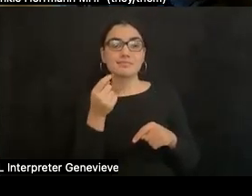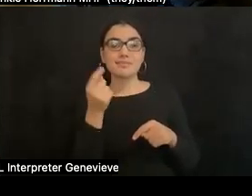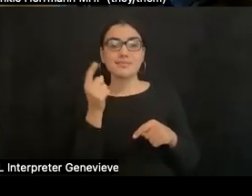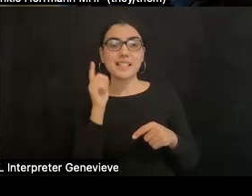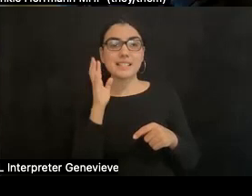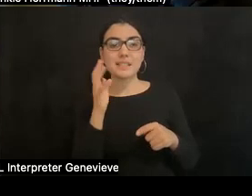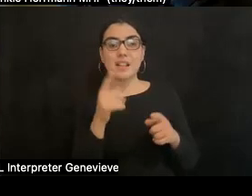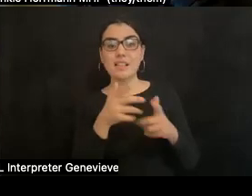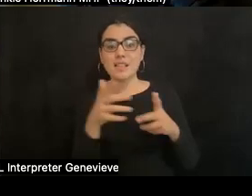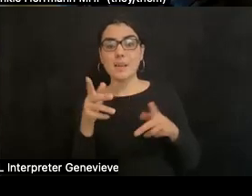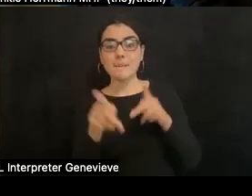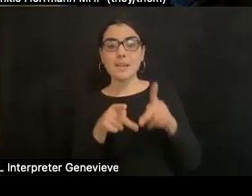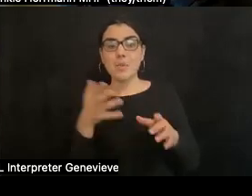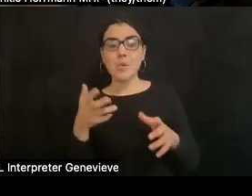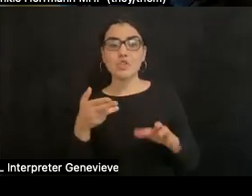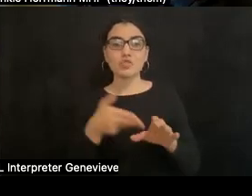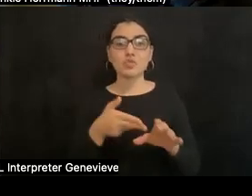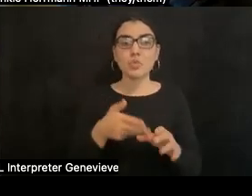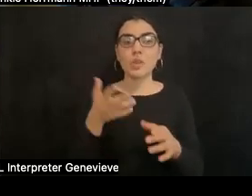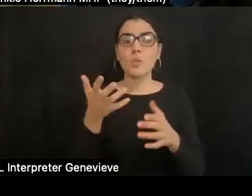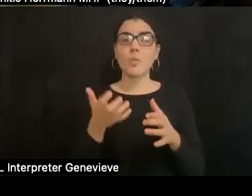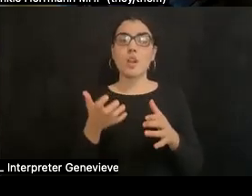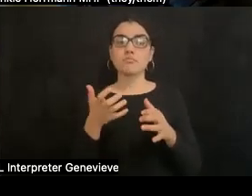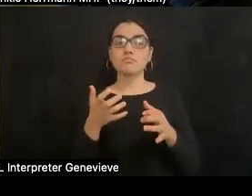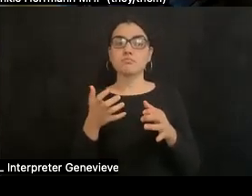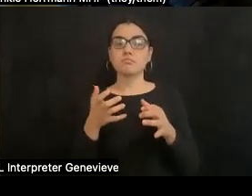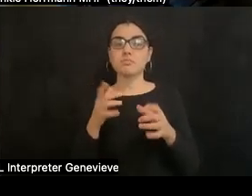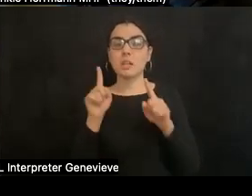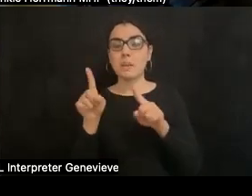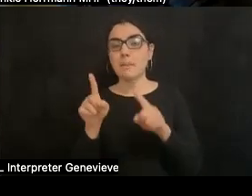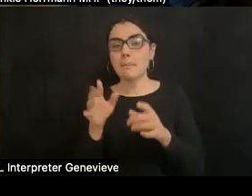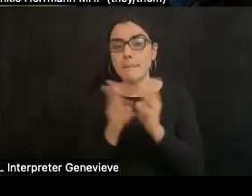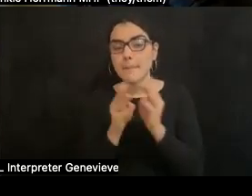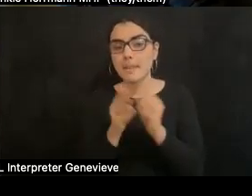joining, at least joining the listserv, maybe coming to a meeting. So,